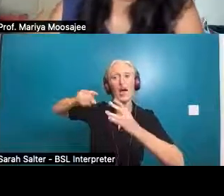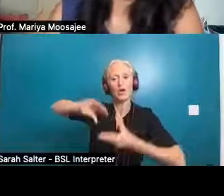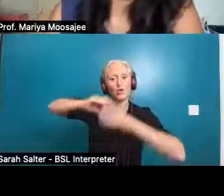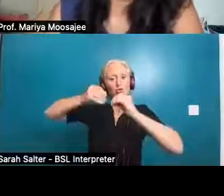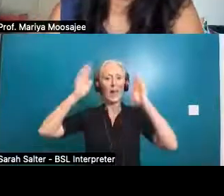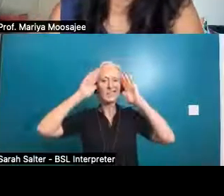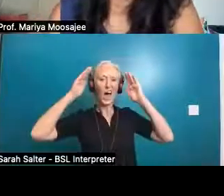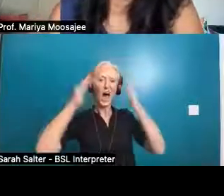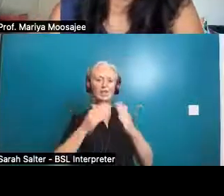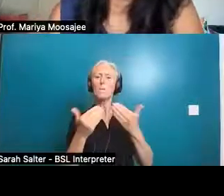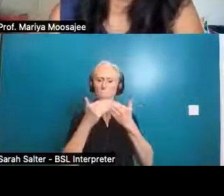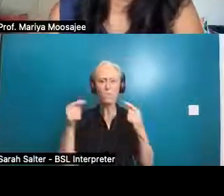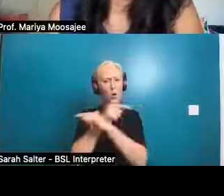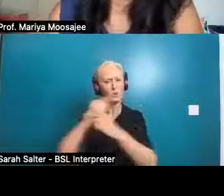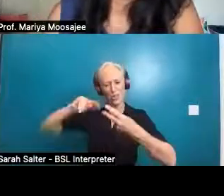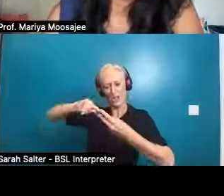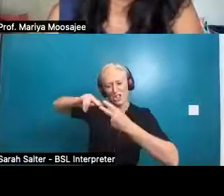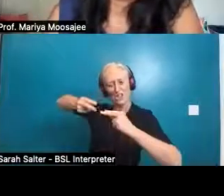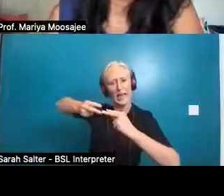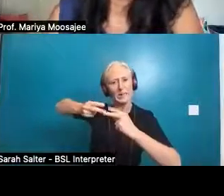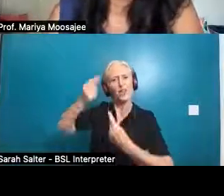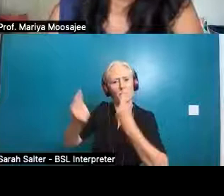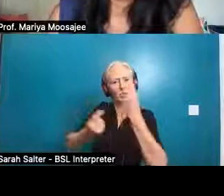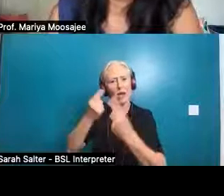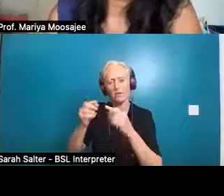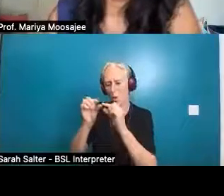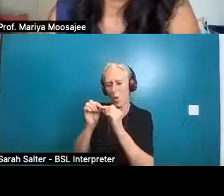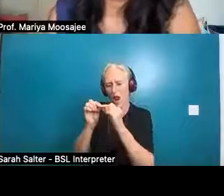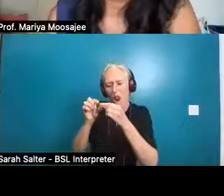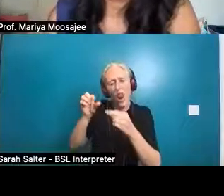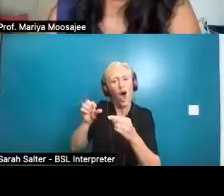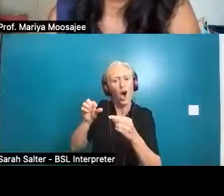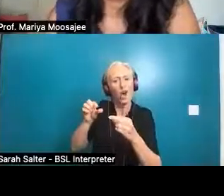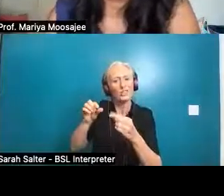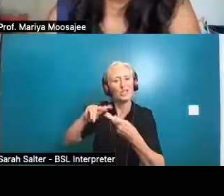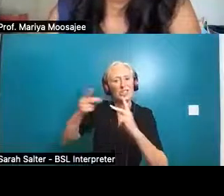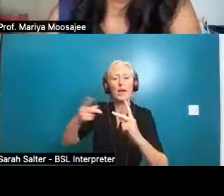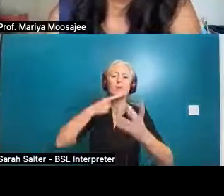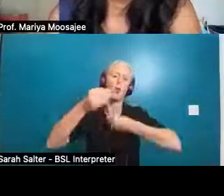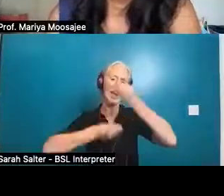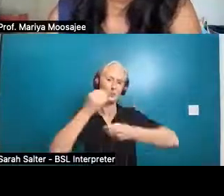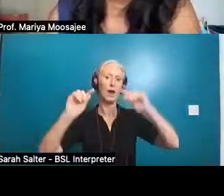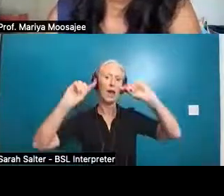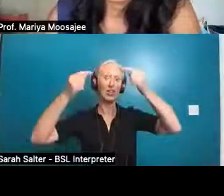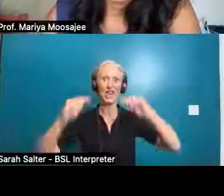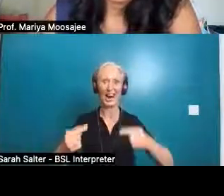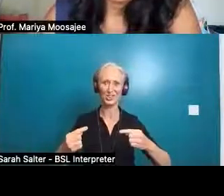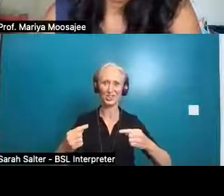quite large genes. And so with large genes, there are challenges, and I will explain that in due